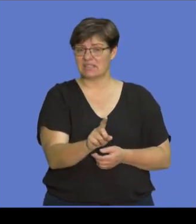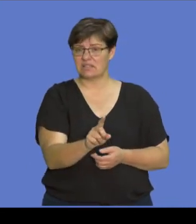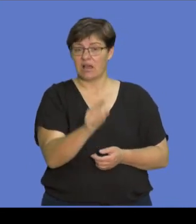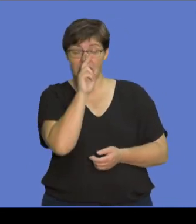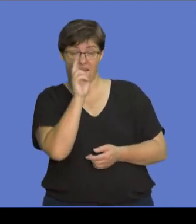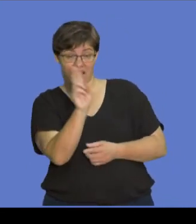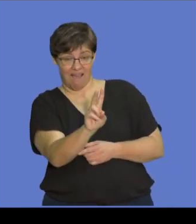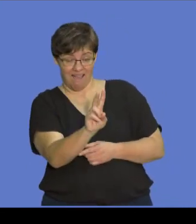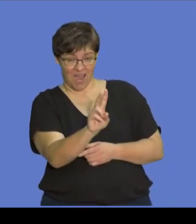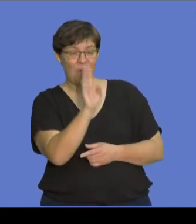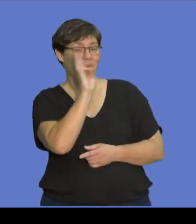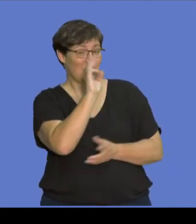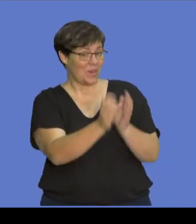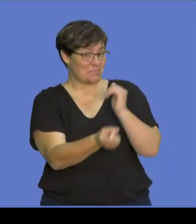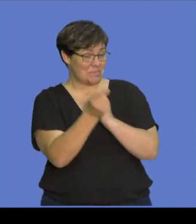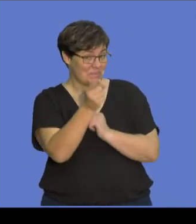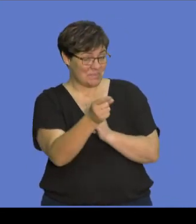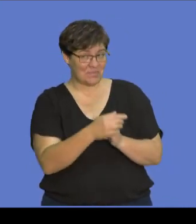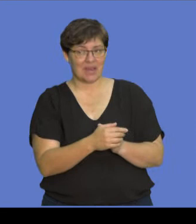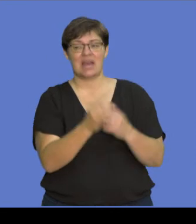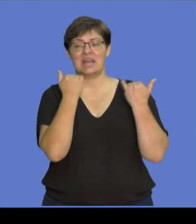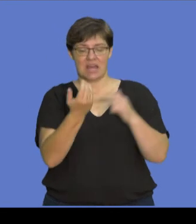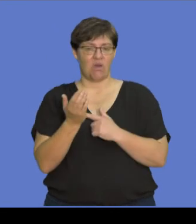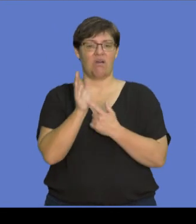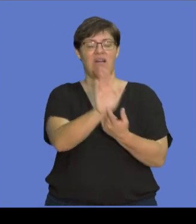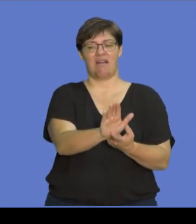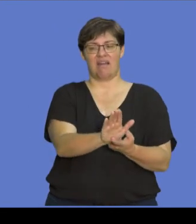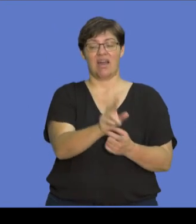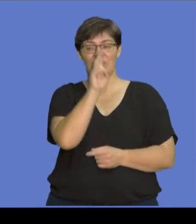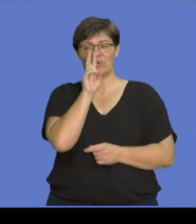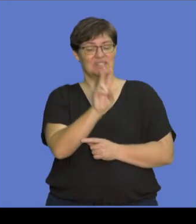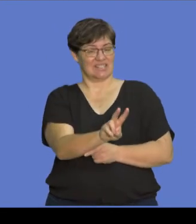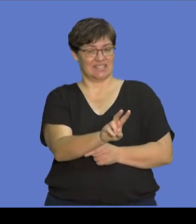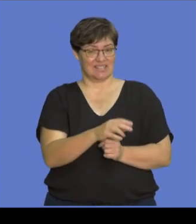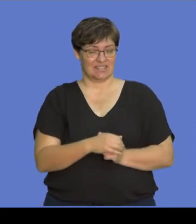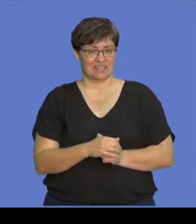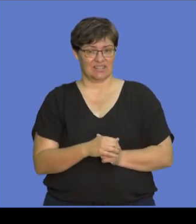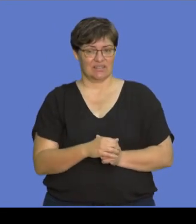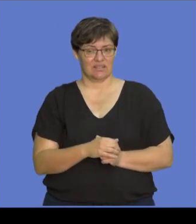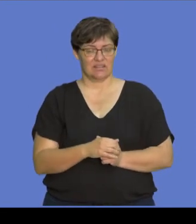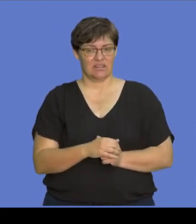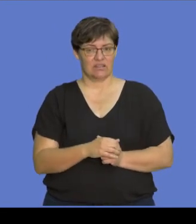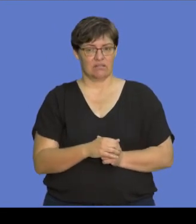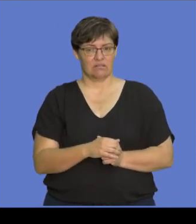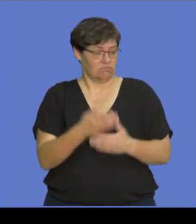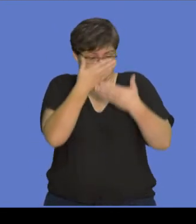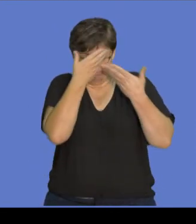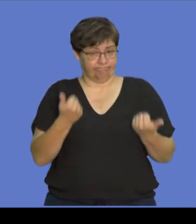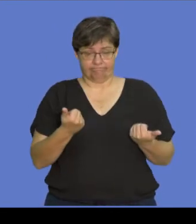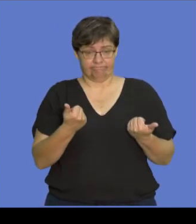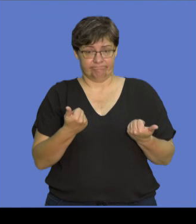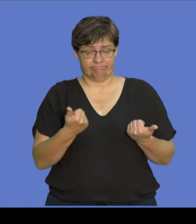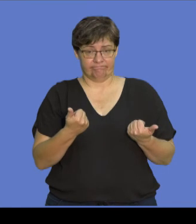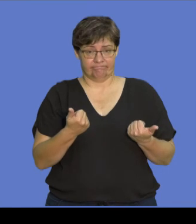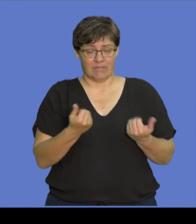said, watch out, you're going to see this here, and this is where it now appears. As you can see, you do not know